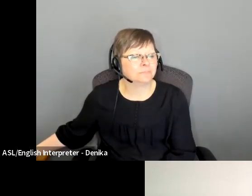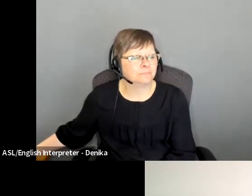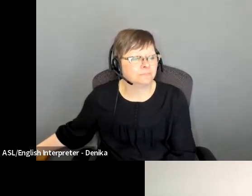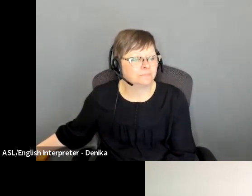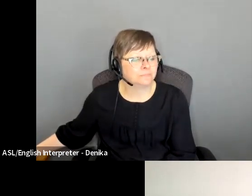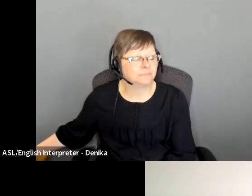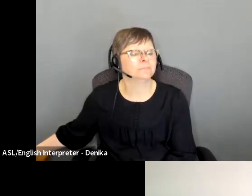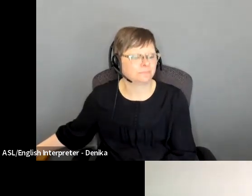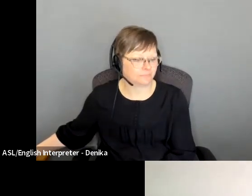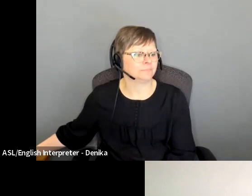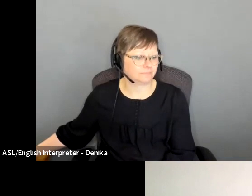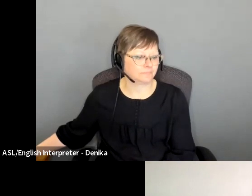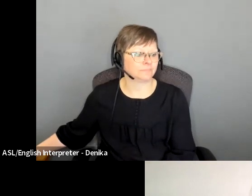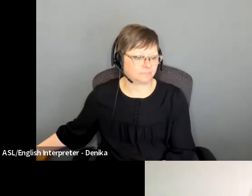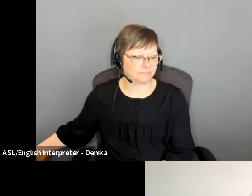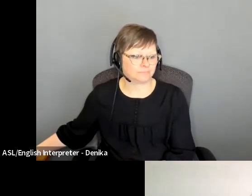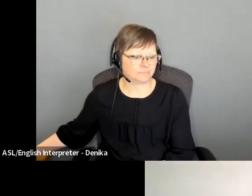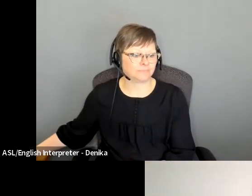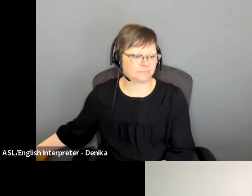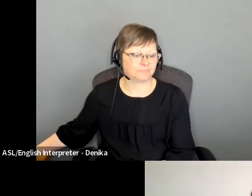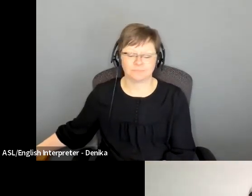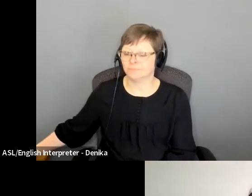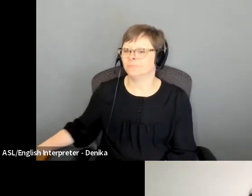Check to see if the person needs help.